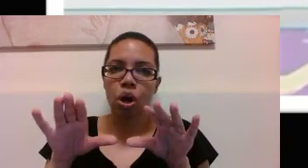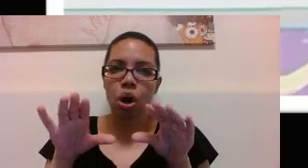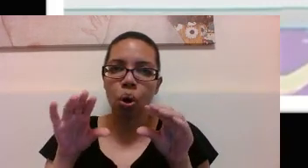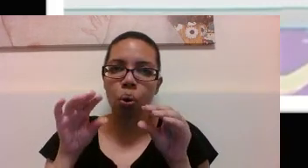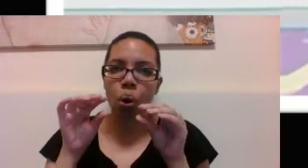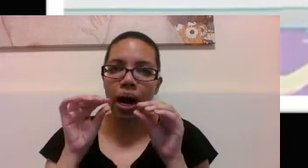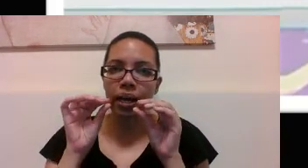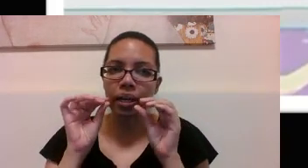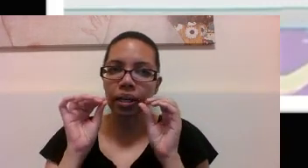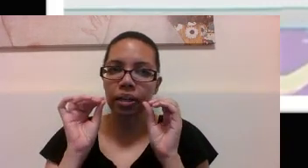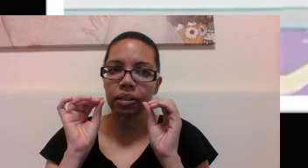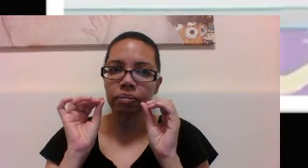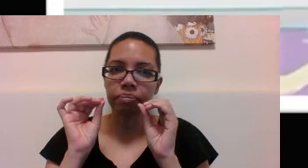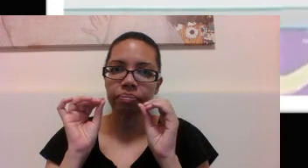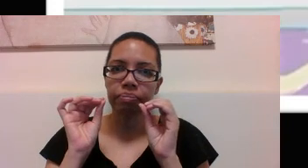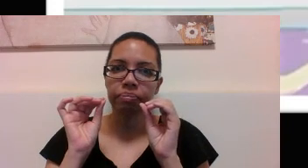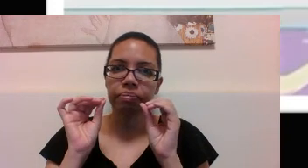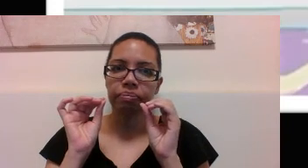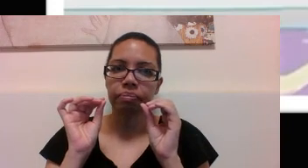was quiet.